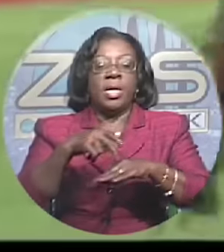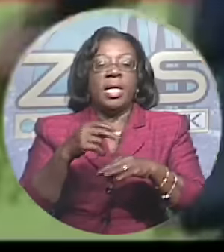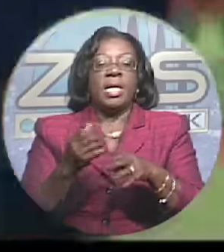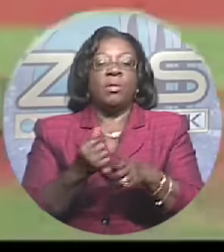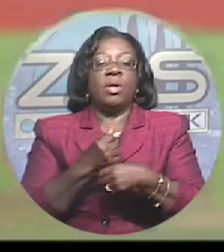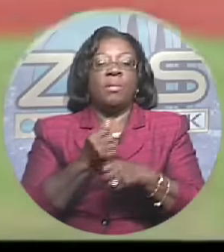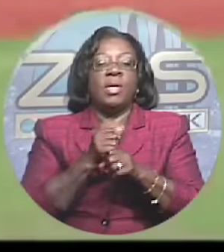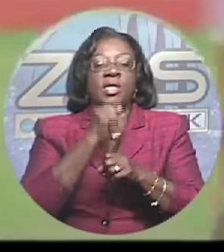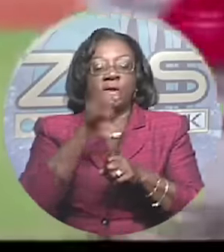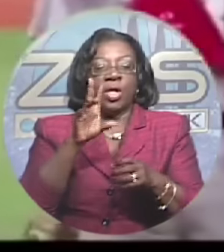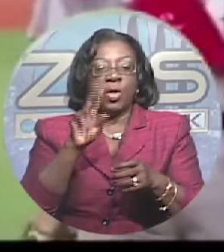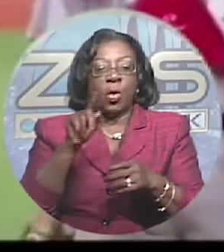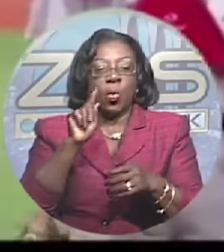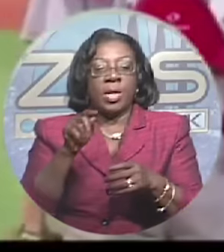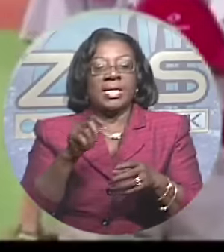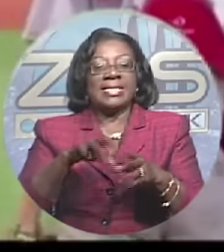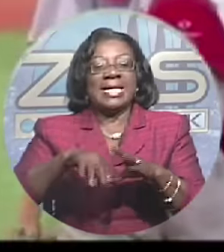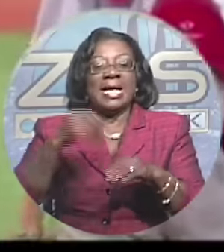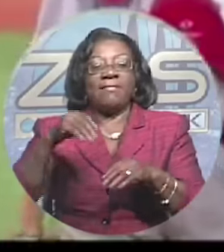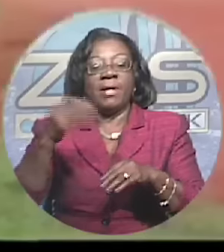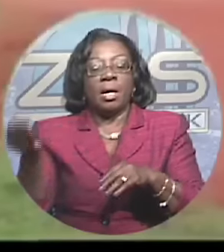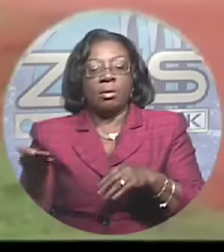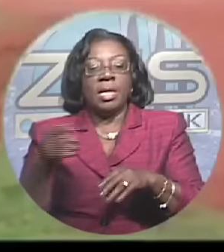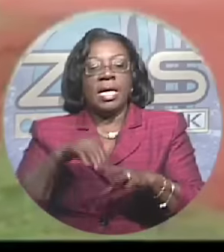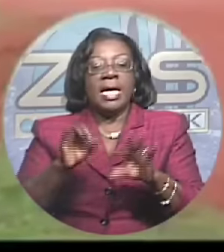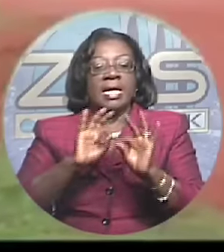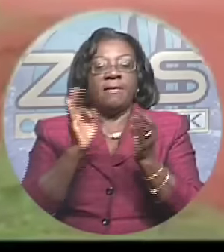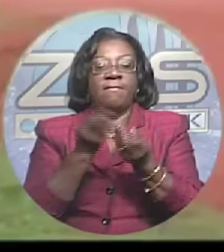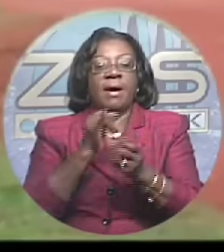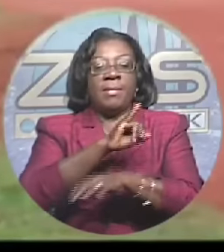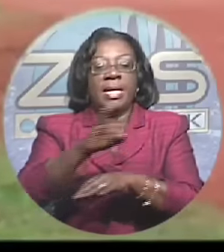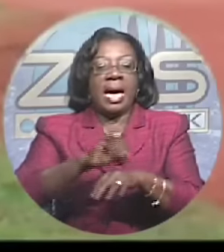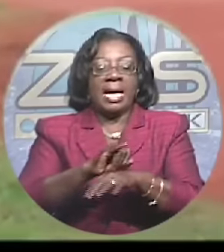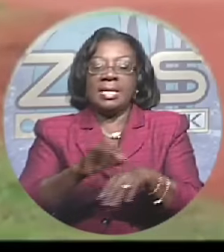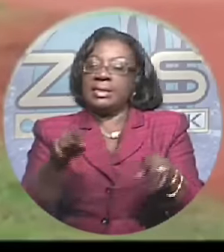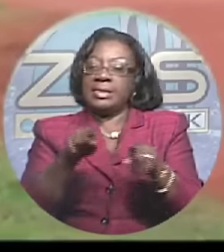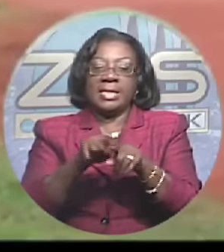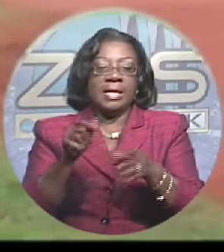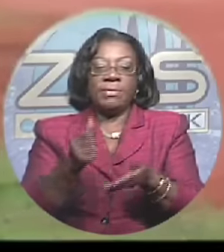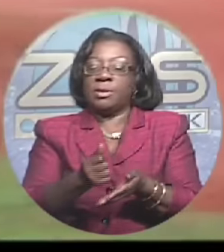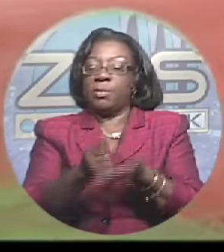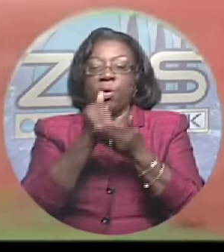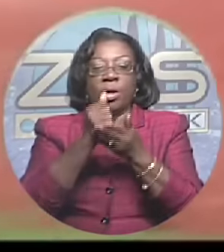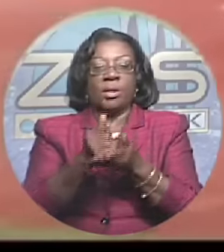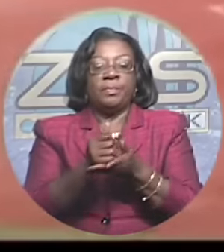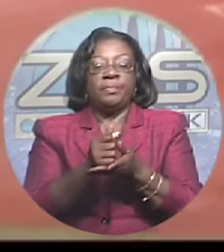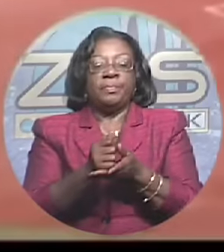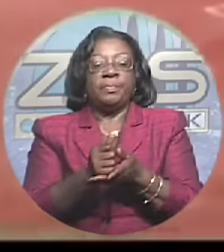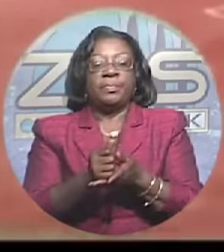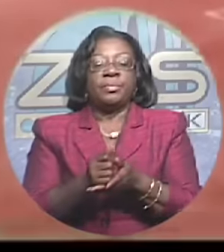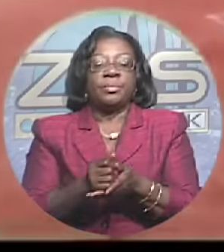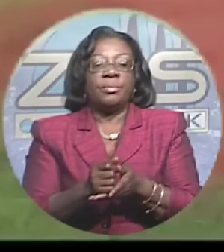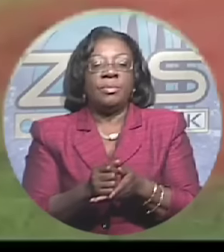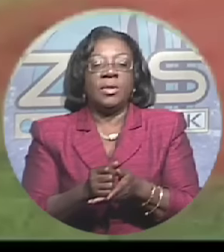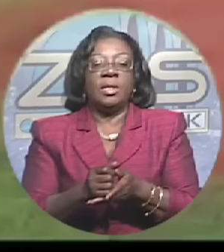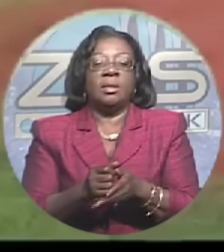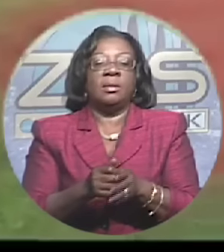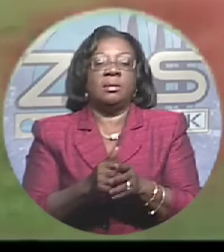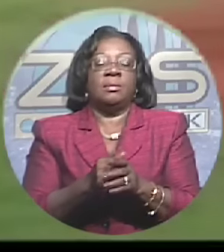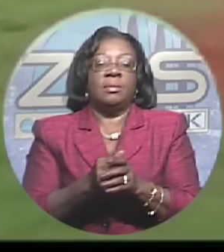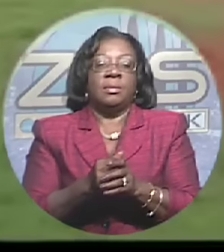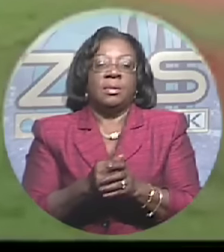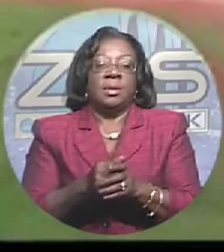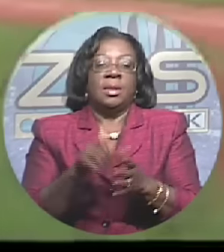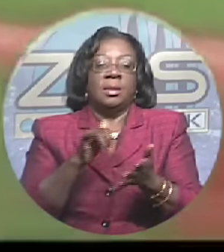left out. And the family islands, you know, will be also supported when all of these things start to explode from Major League